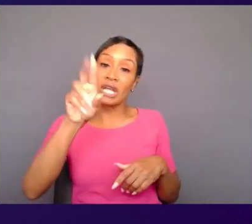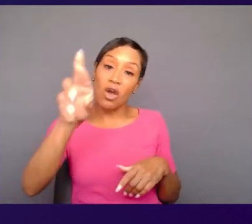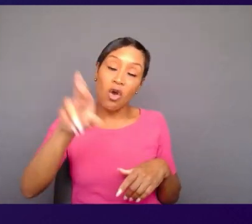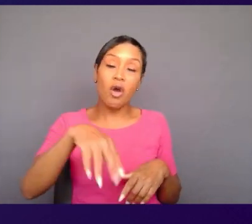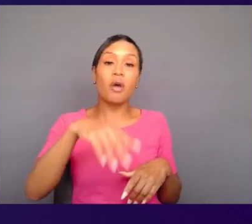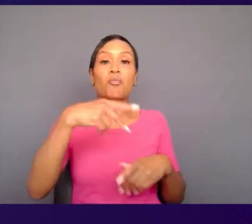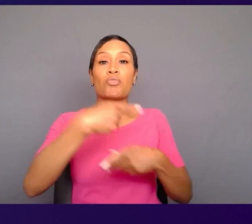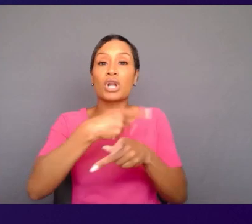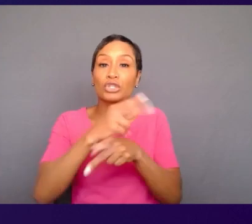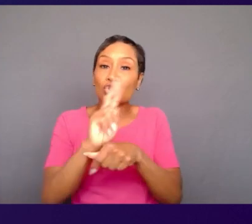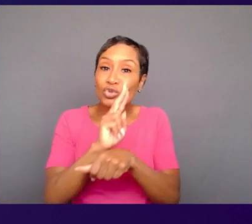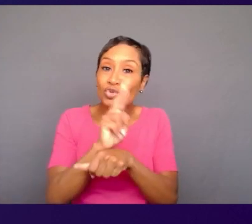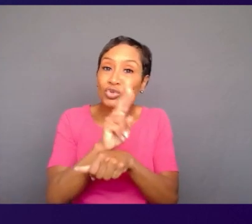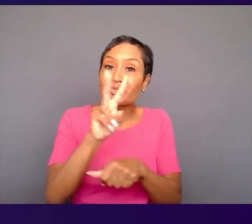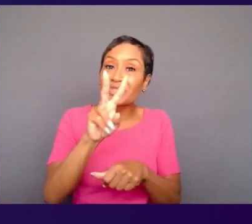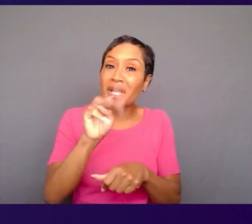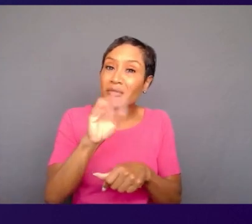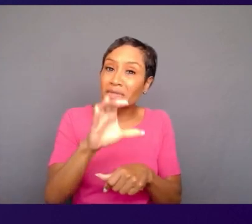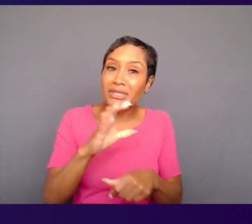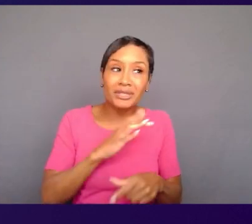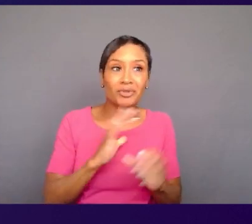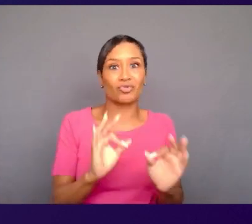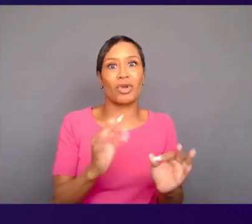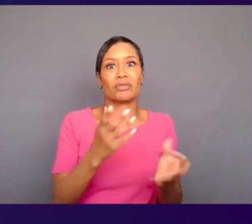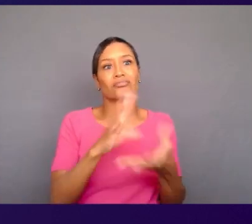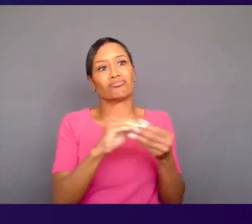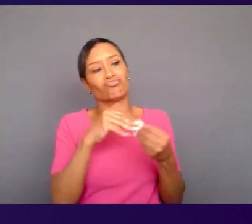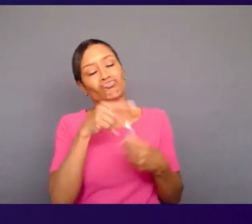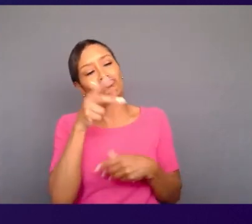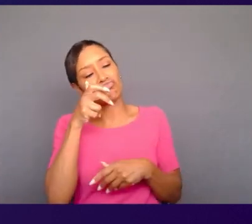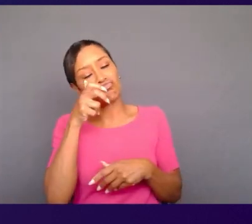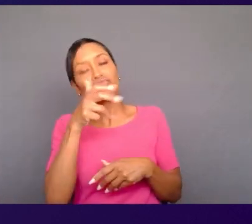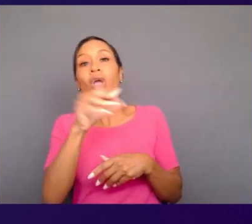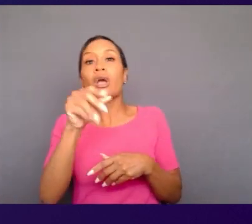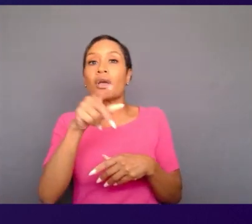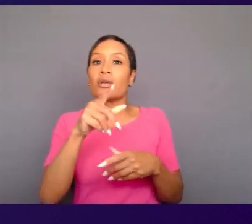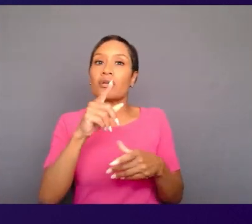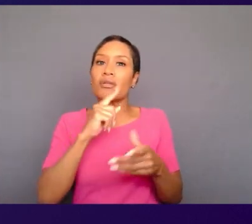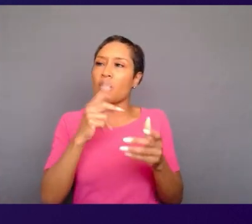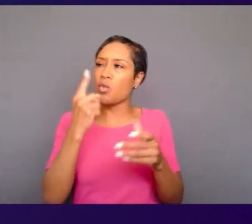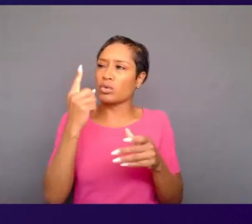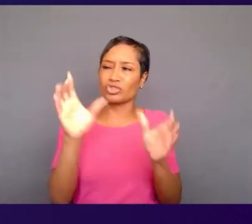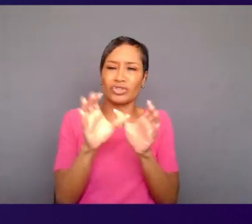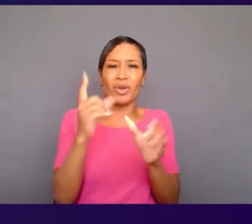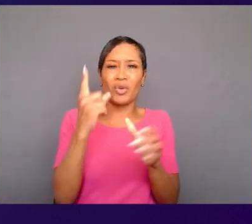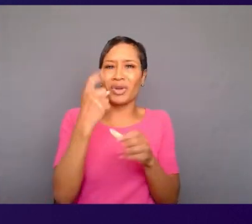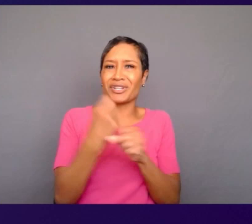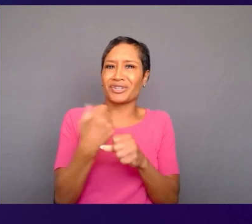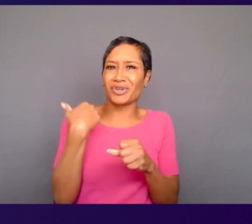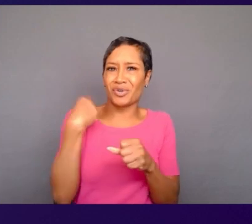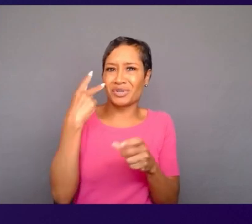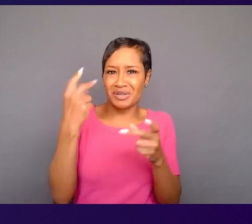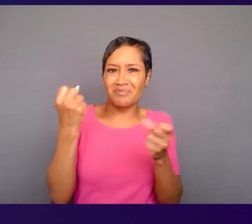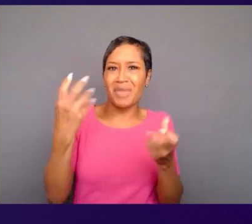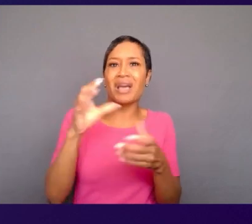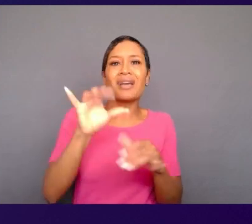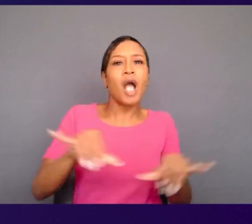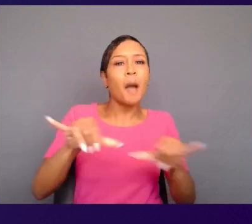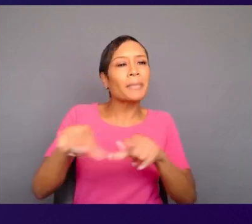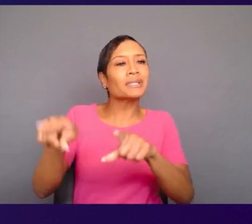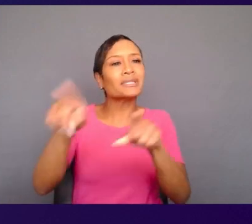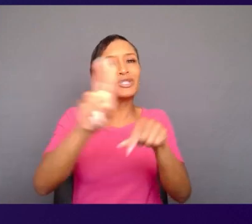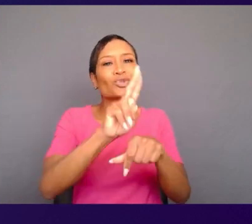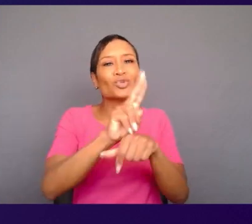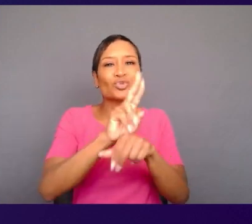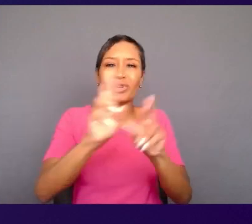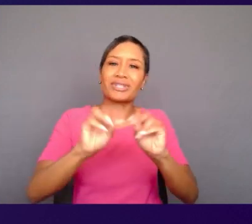the VMC thing, it's great to hear about. That was something that VMware certified on us about a year ago, and we're seeing a lot of common use cases with customers being able to deploy it